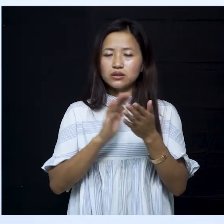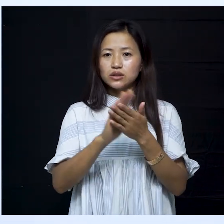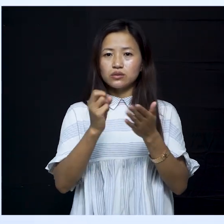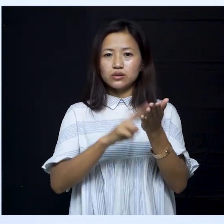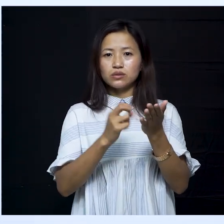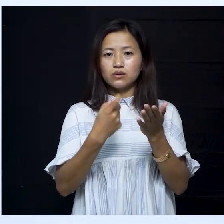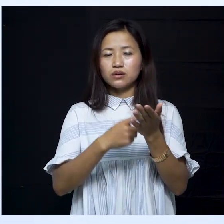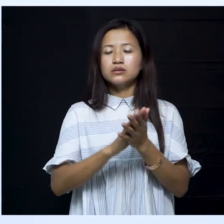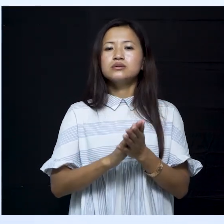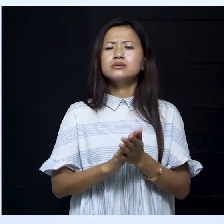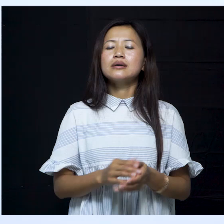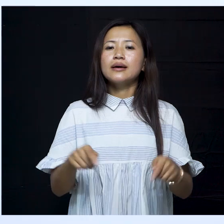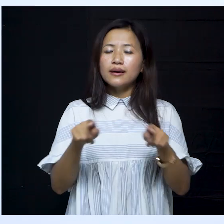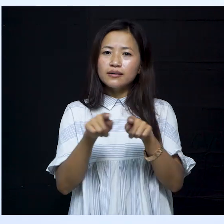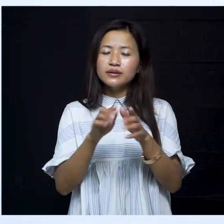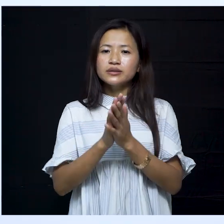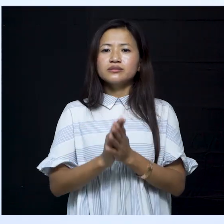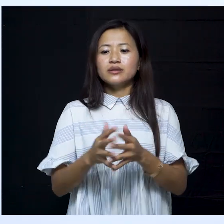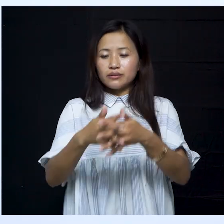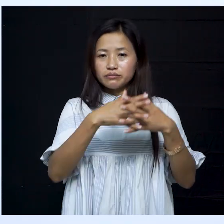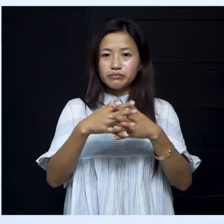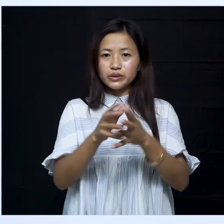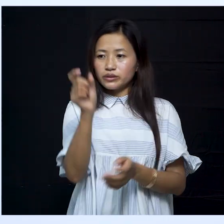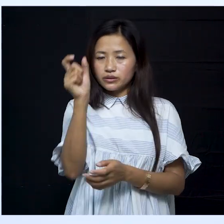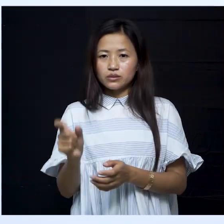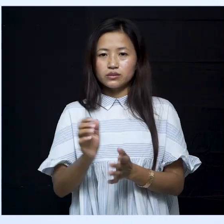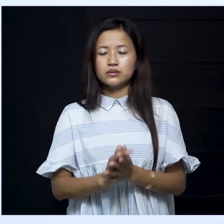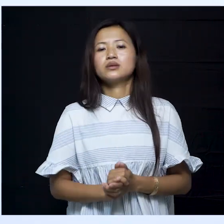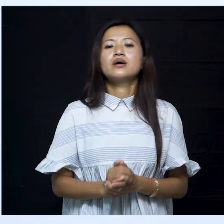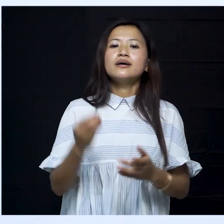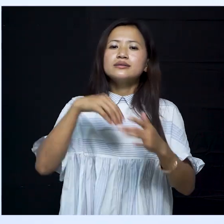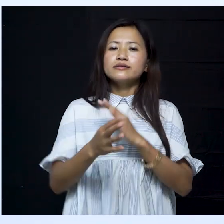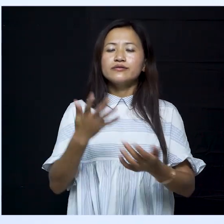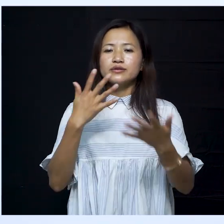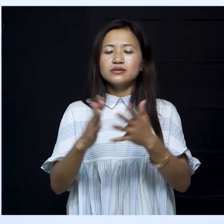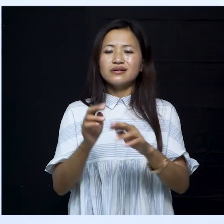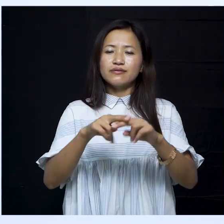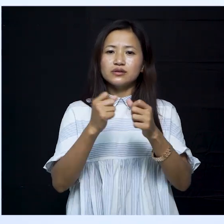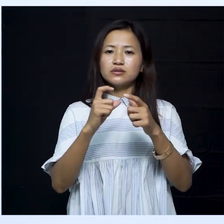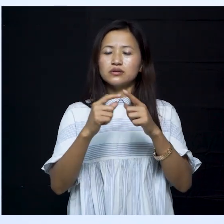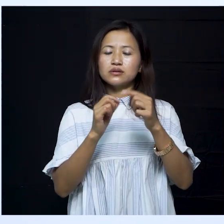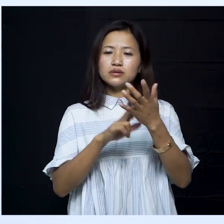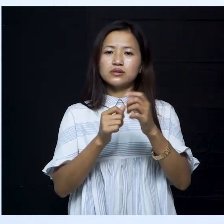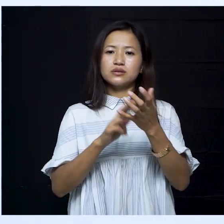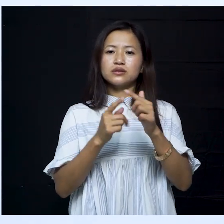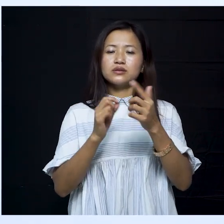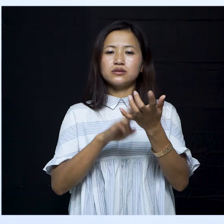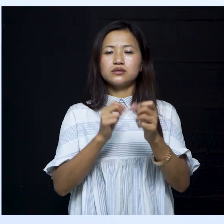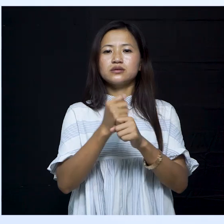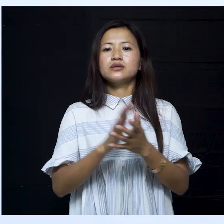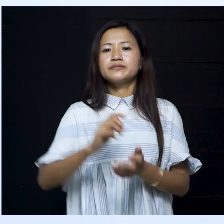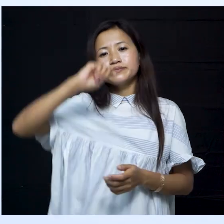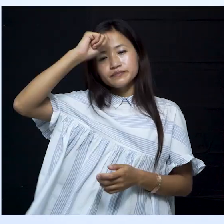though pronunciation is very much the same. So these are some of the intricacies or the fascinating thing about the language that is